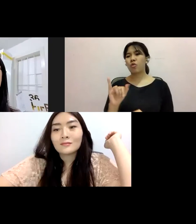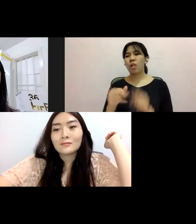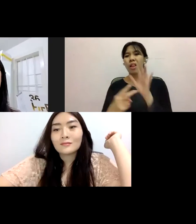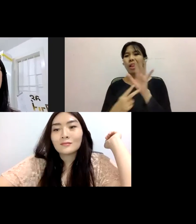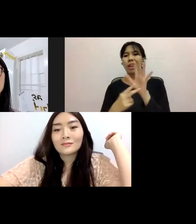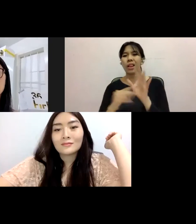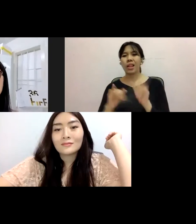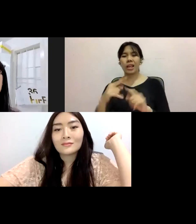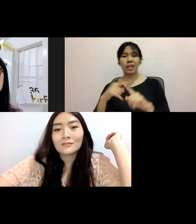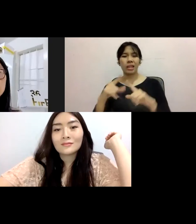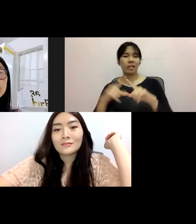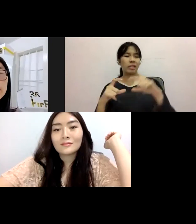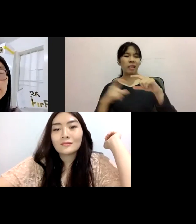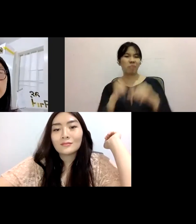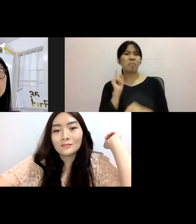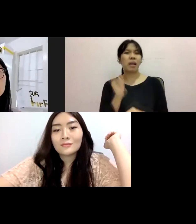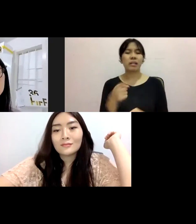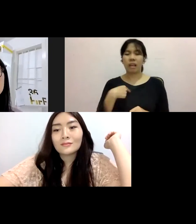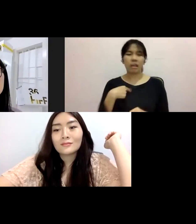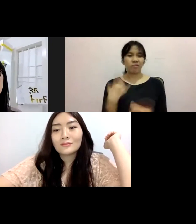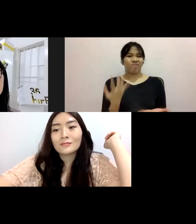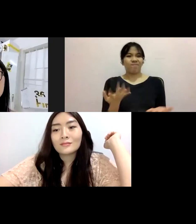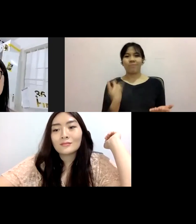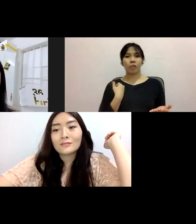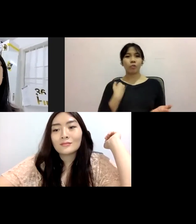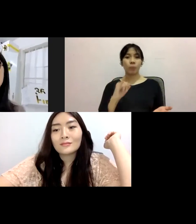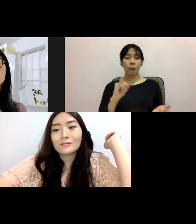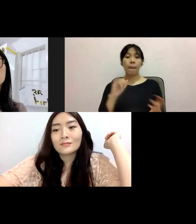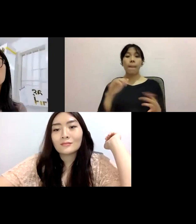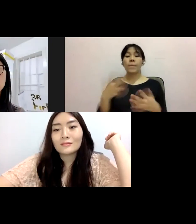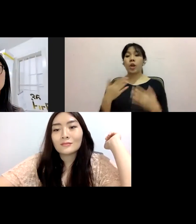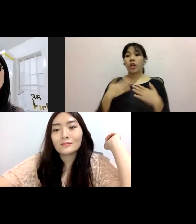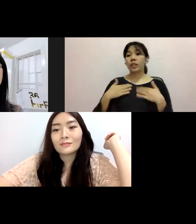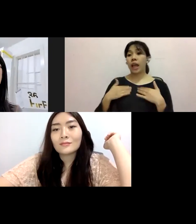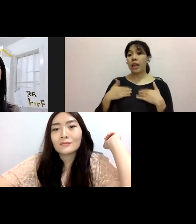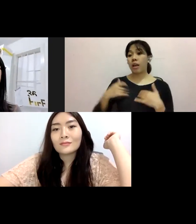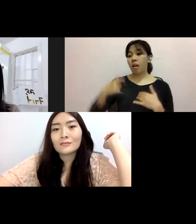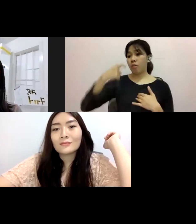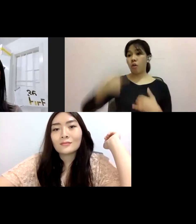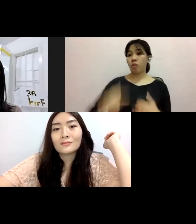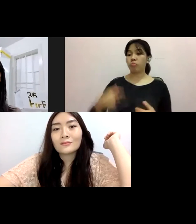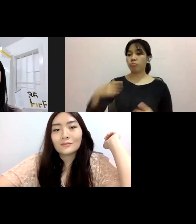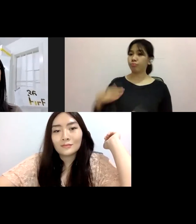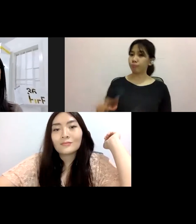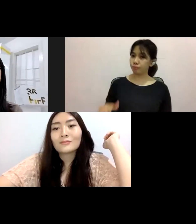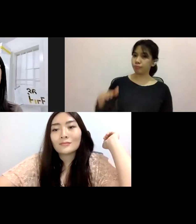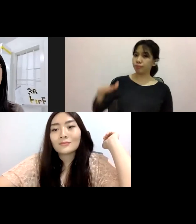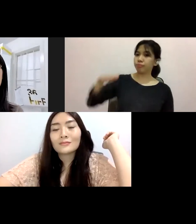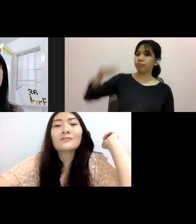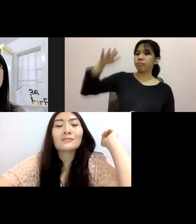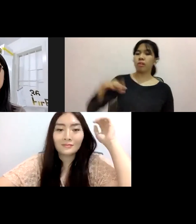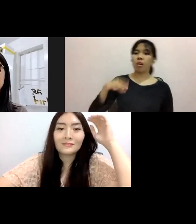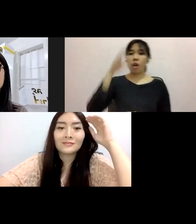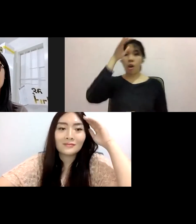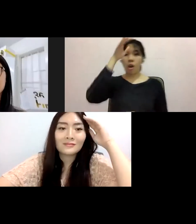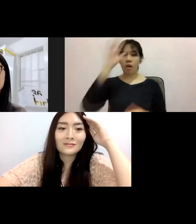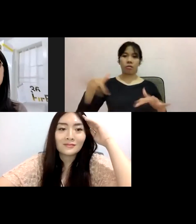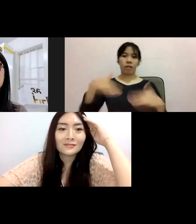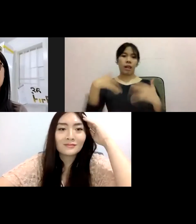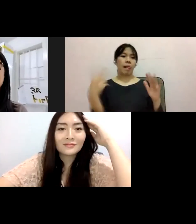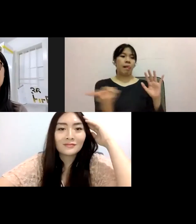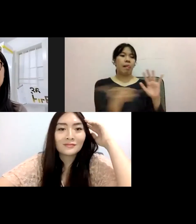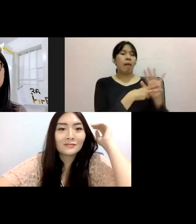People call me names, you know. People call me faggots, and just simply because I don't love football, you know, it's crazy. So I